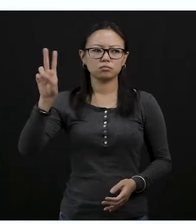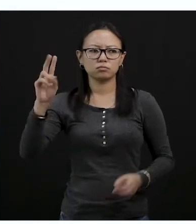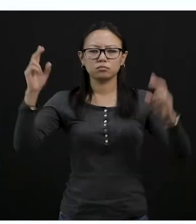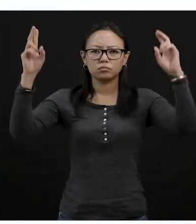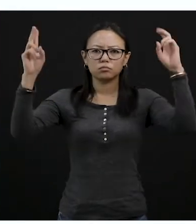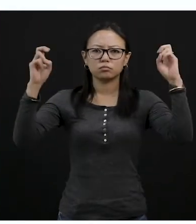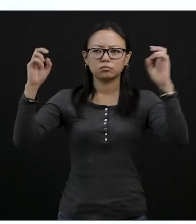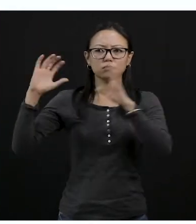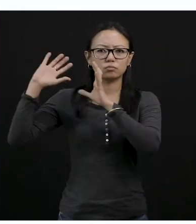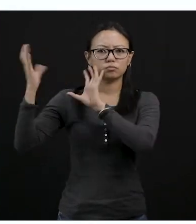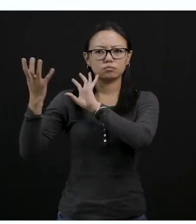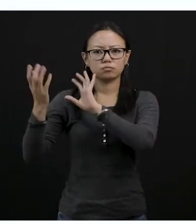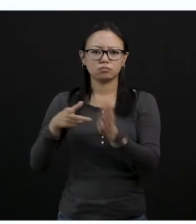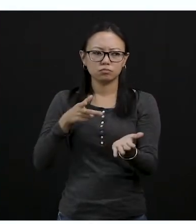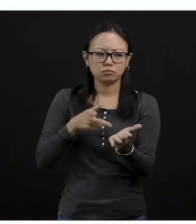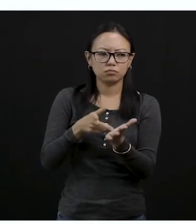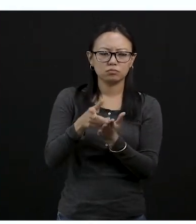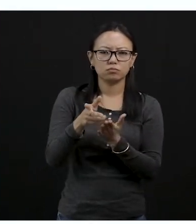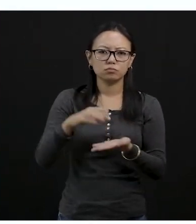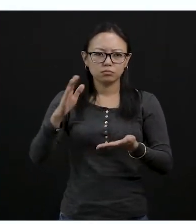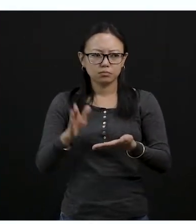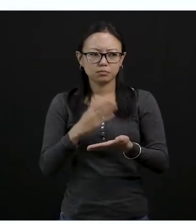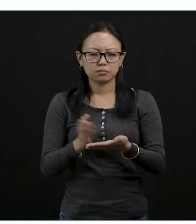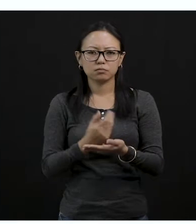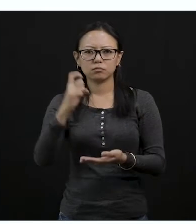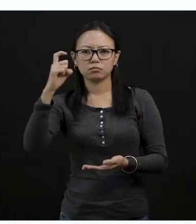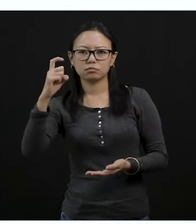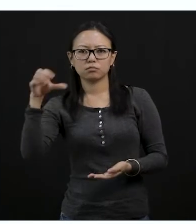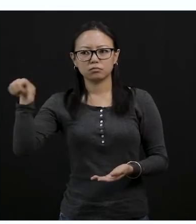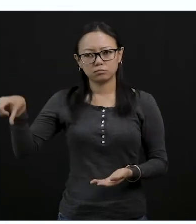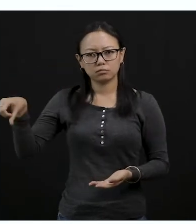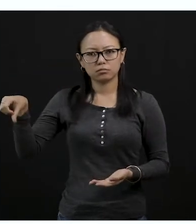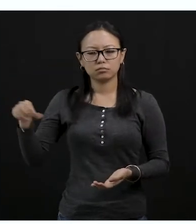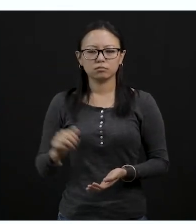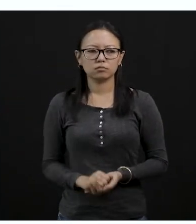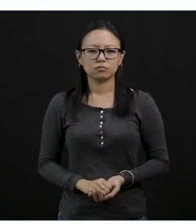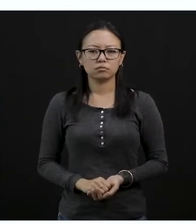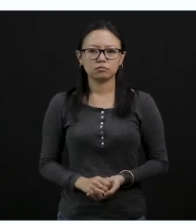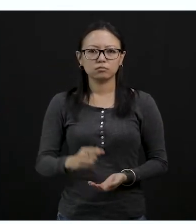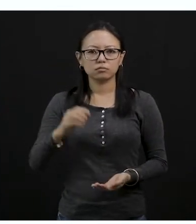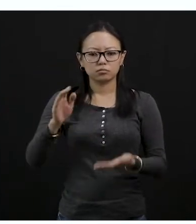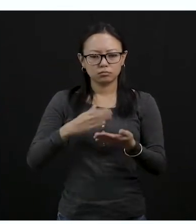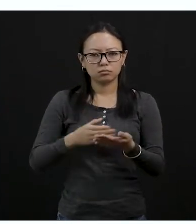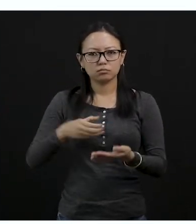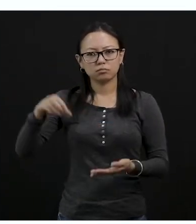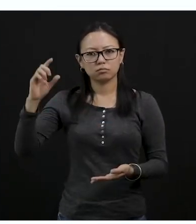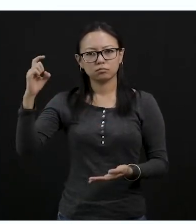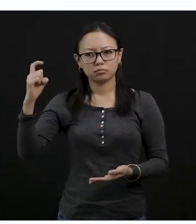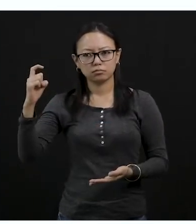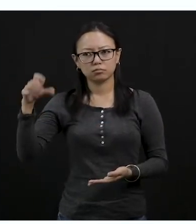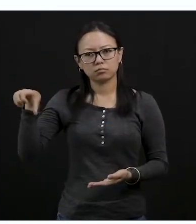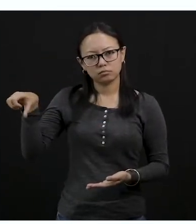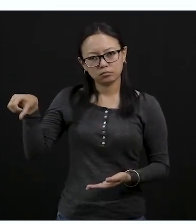lesson is in page number 79 in your textbook. Page number 79, the